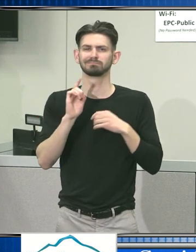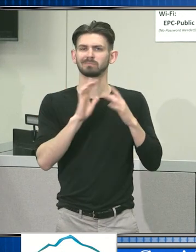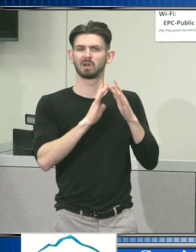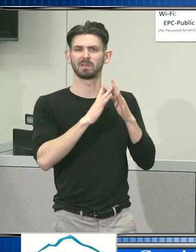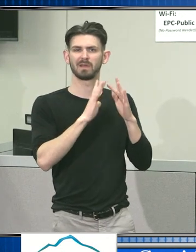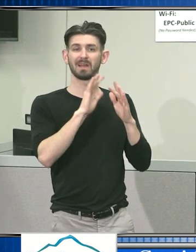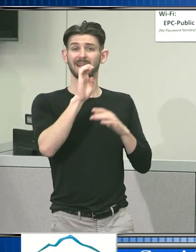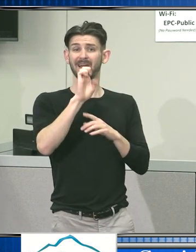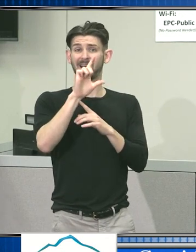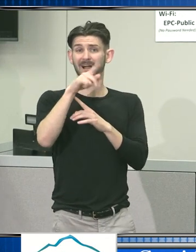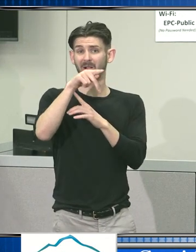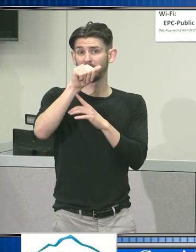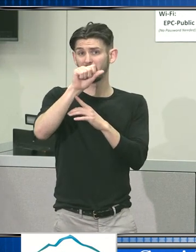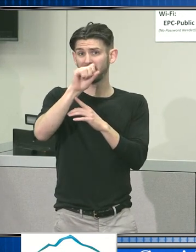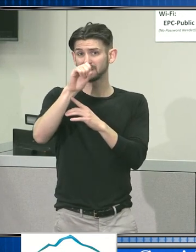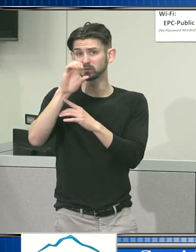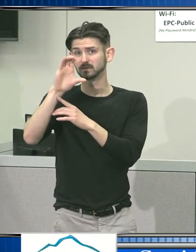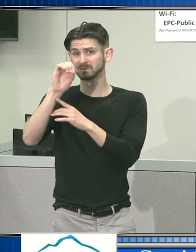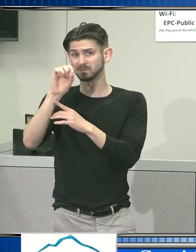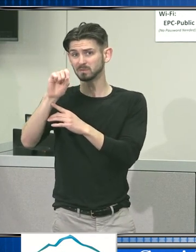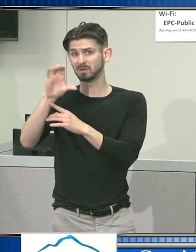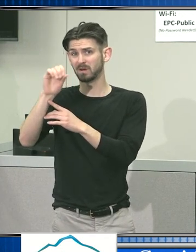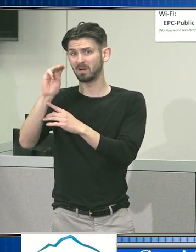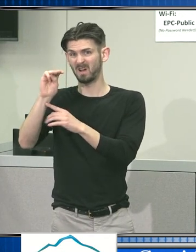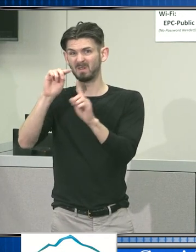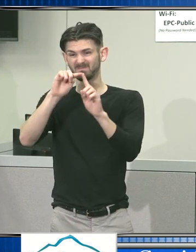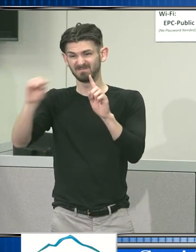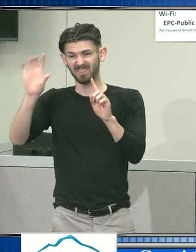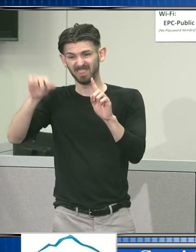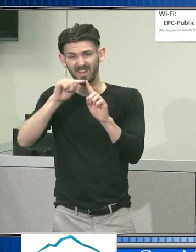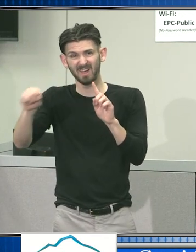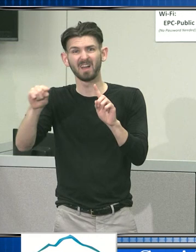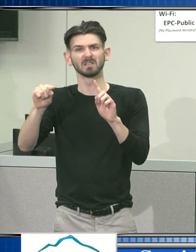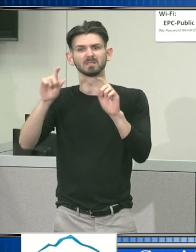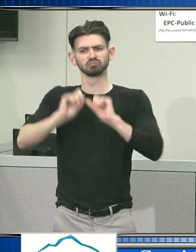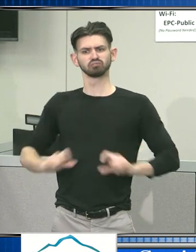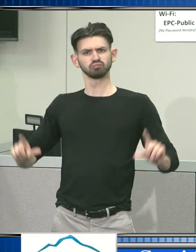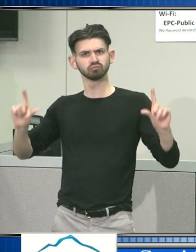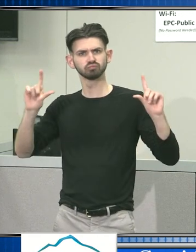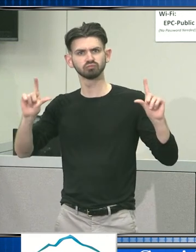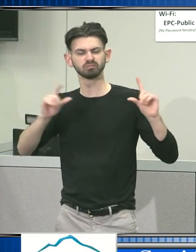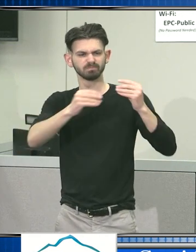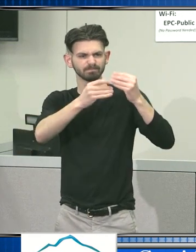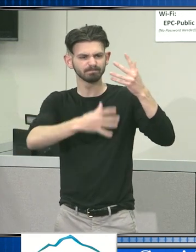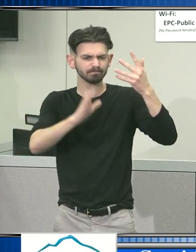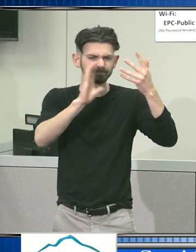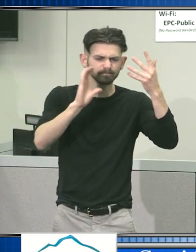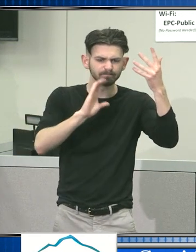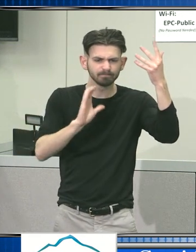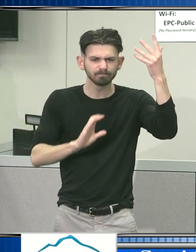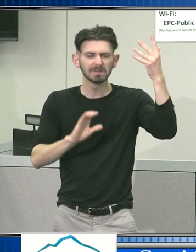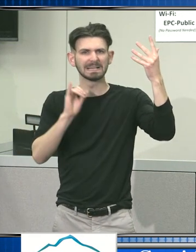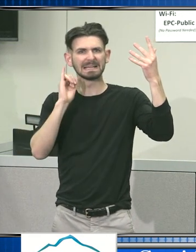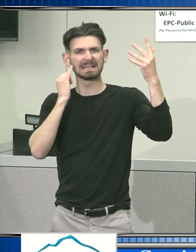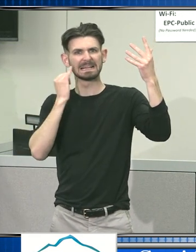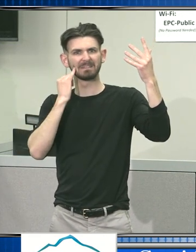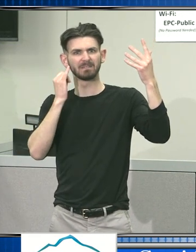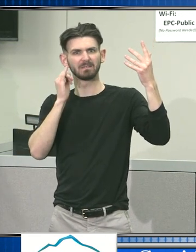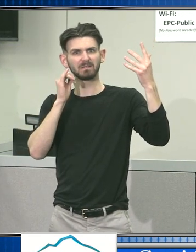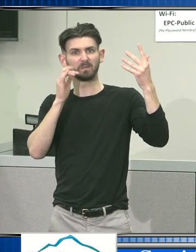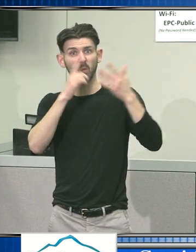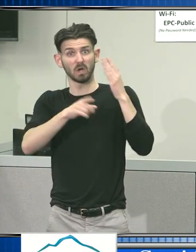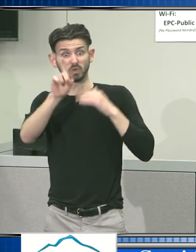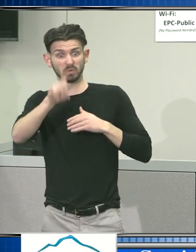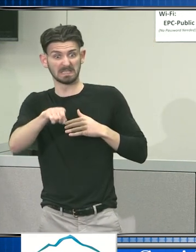elpasoco.com. That's elpasoco.com to look to see if the service that you're looking for can be provided online. In